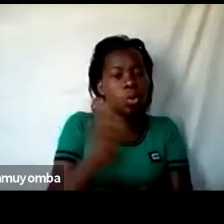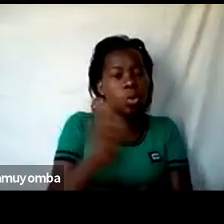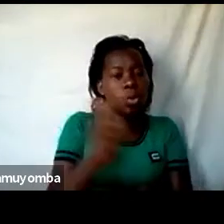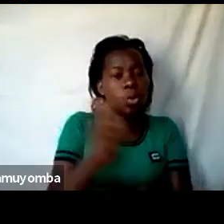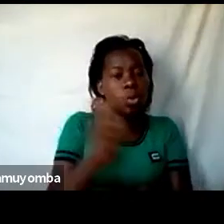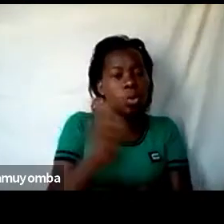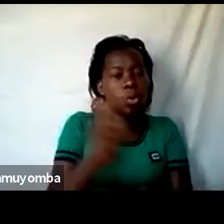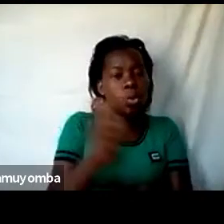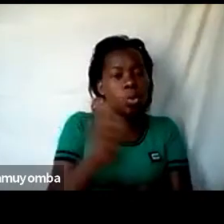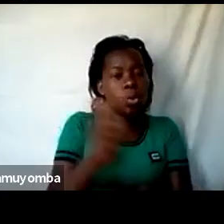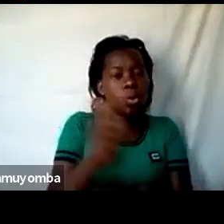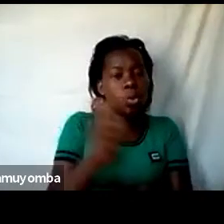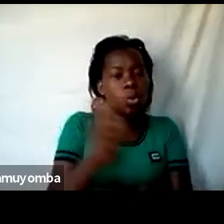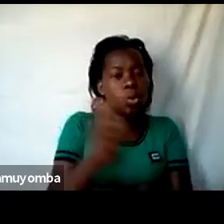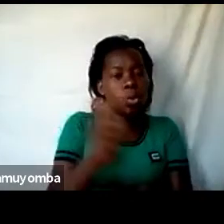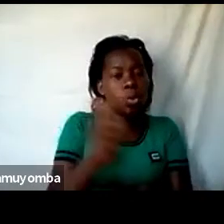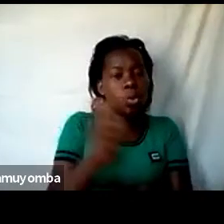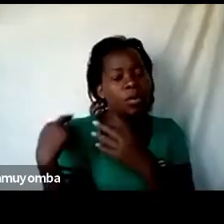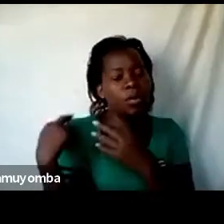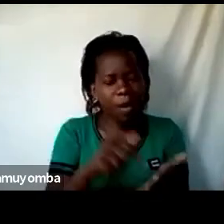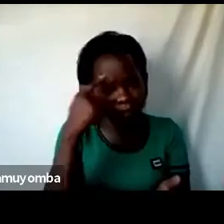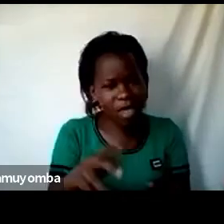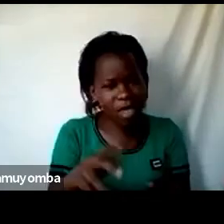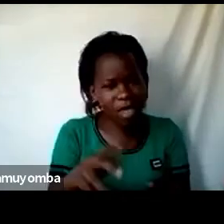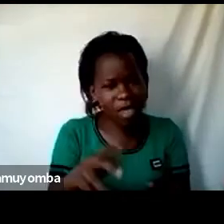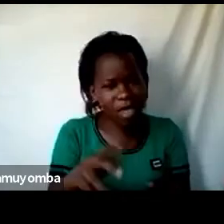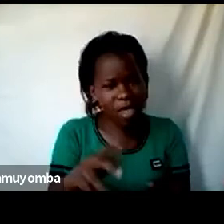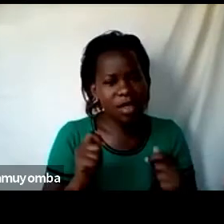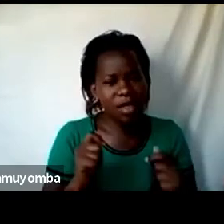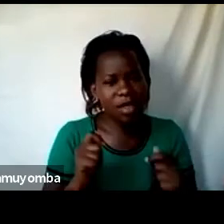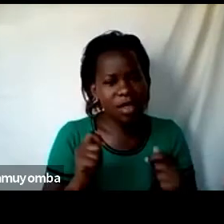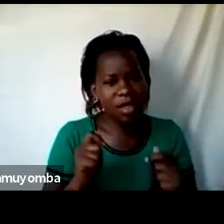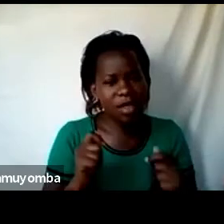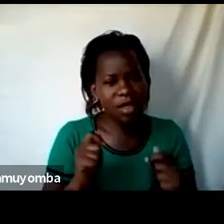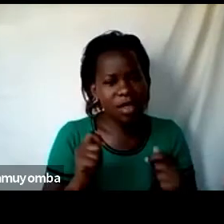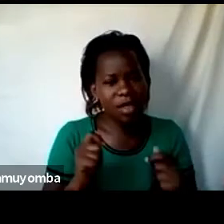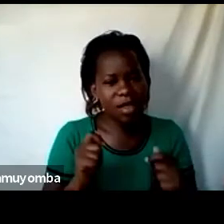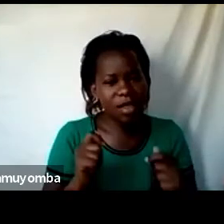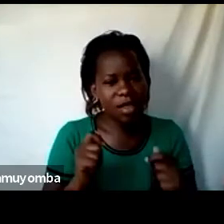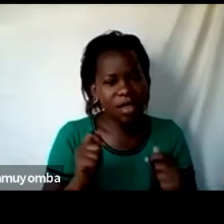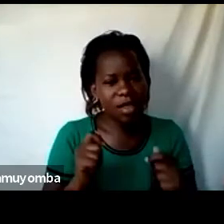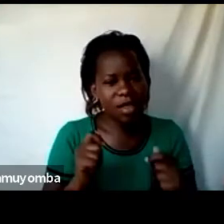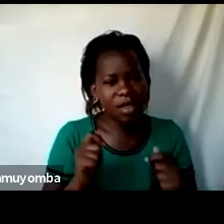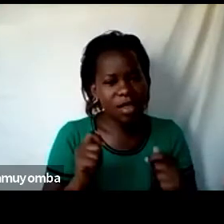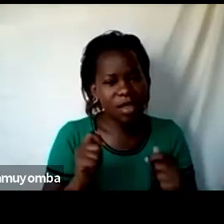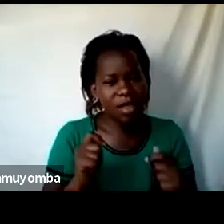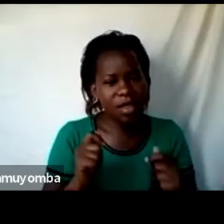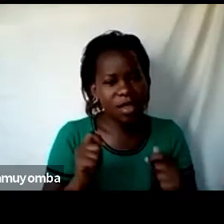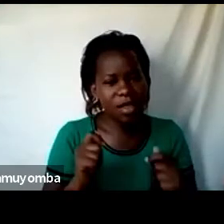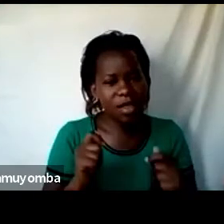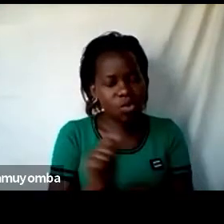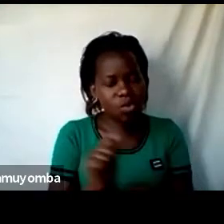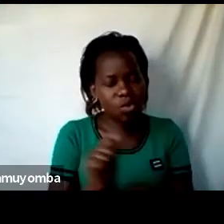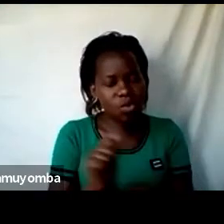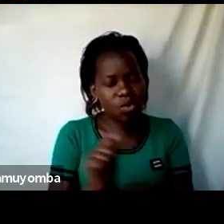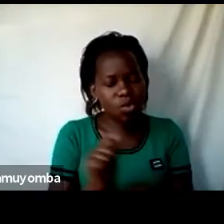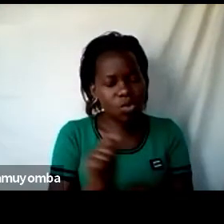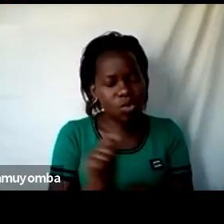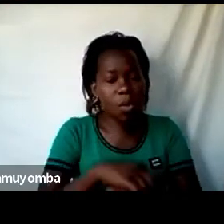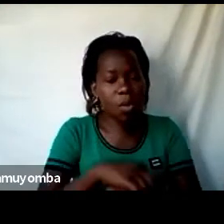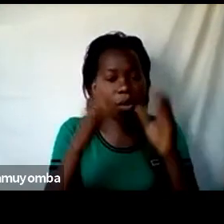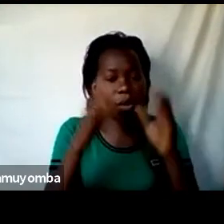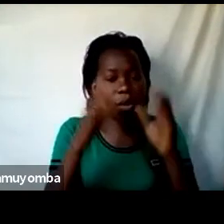for their sort of journey into manufacturing, for them to go and work for Coca-Cola and Pepsi and learn, for them to work for Movit and learn how these processes